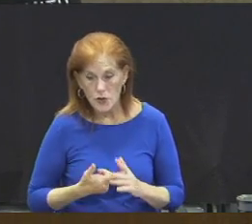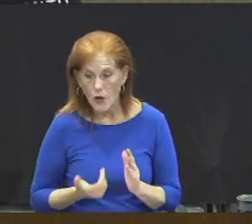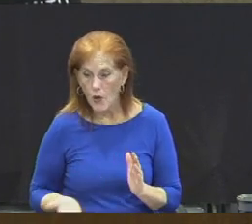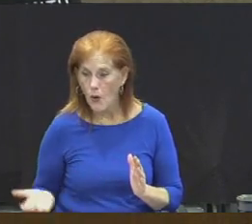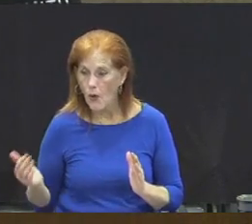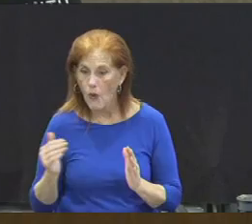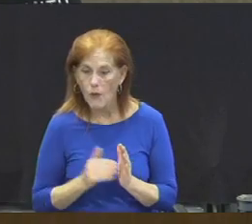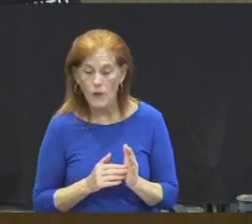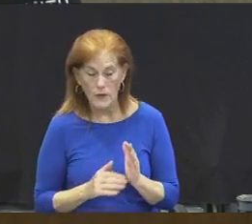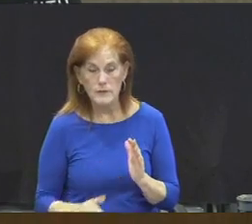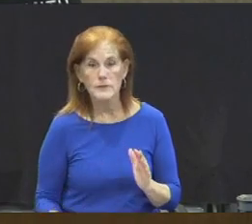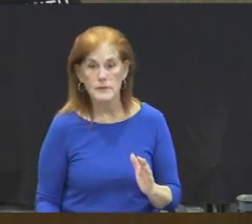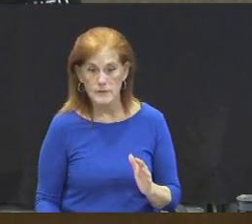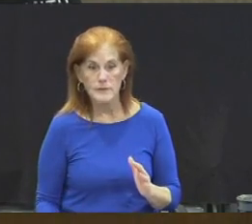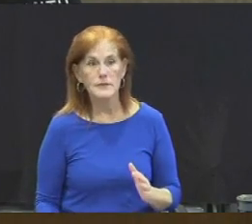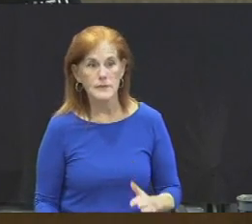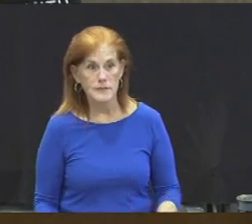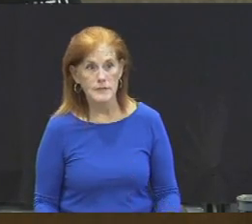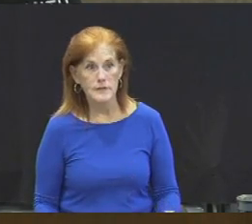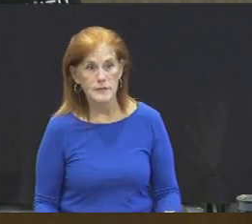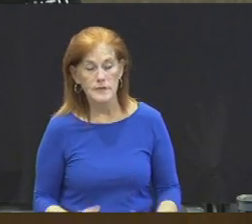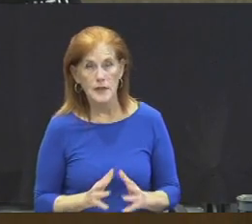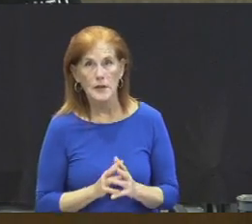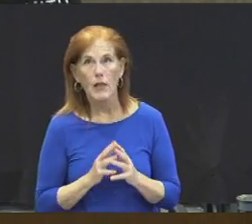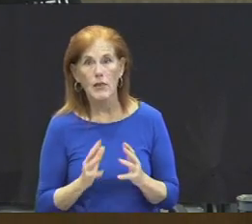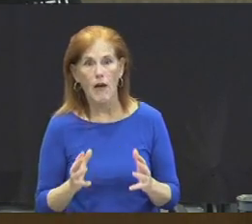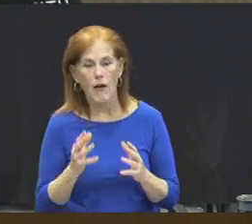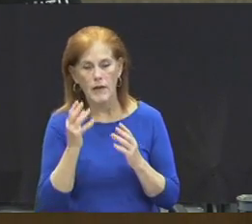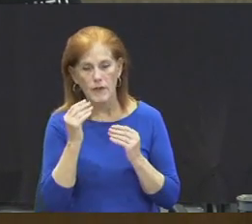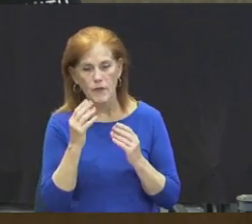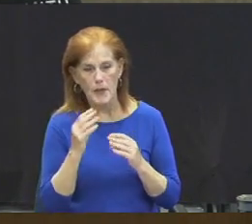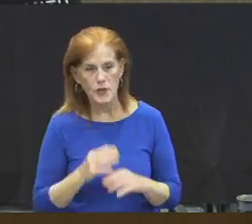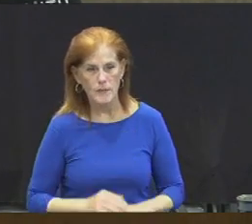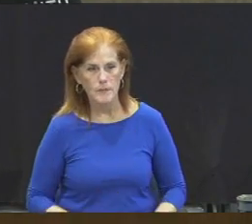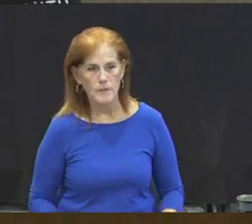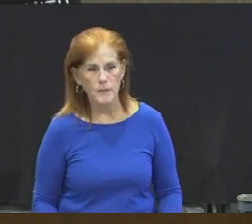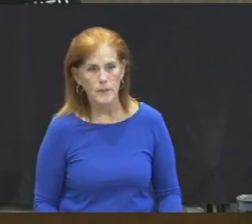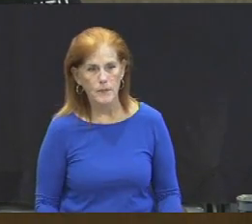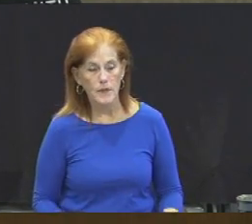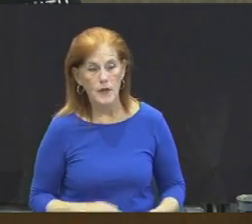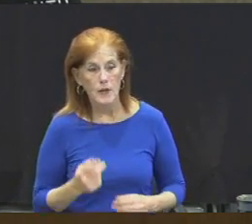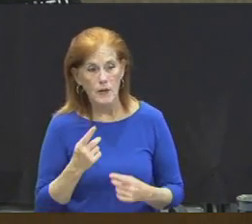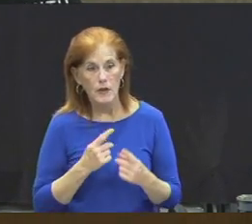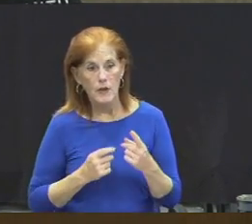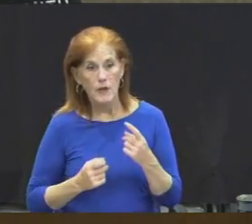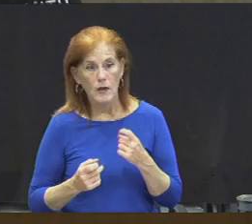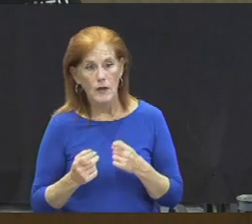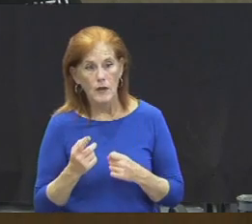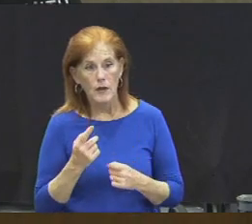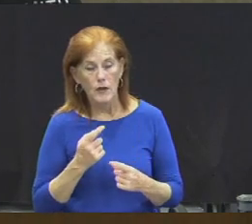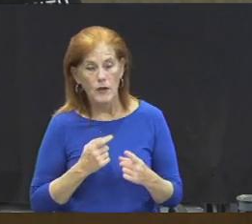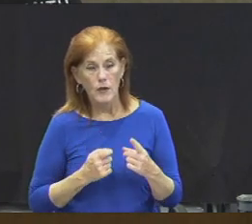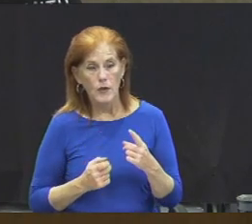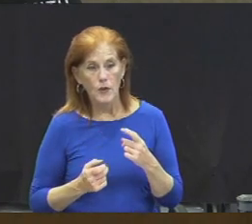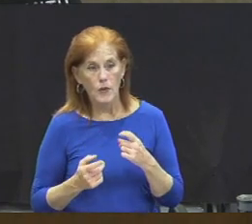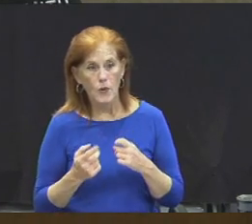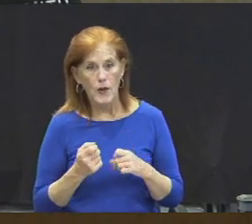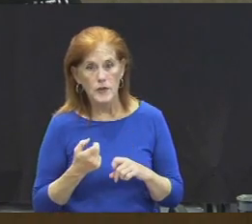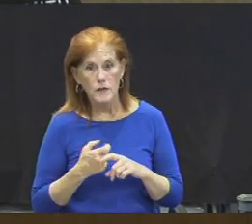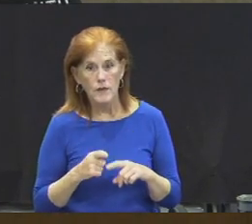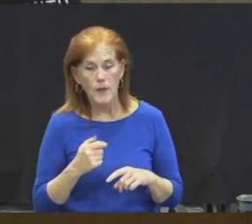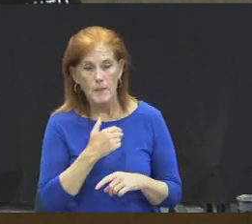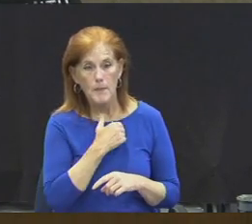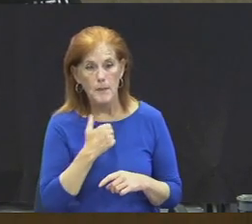no, I'm kidding. That was a lot of information. Questions from